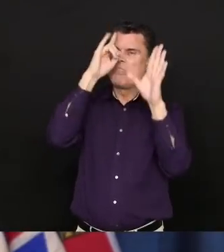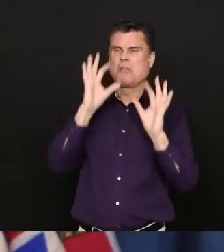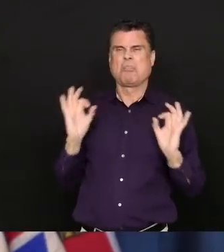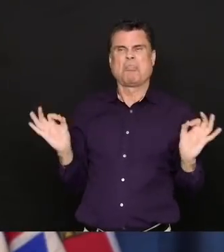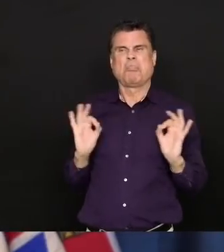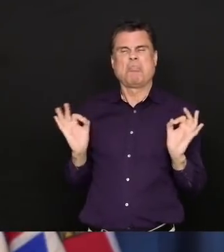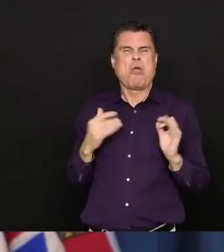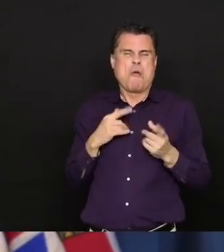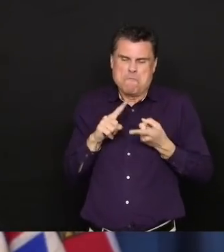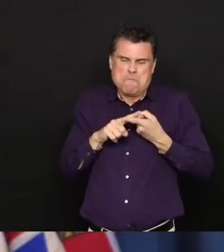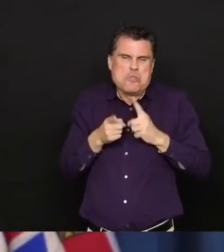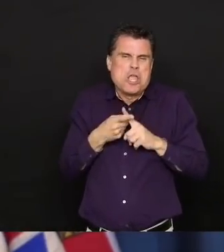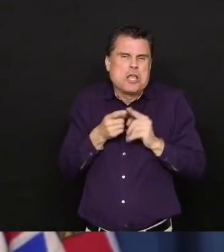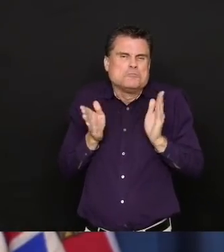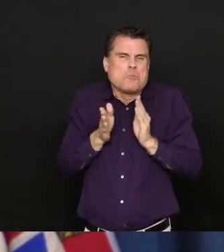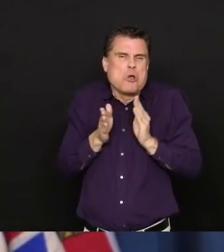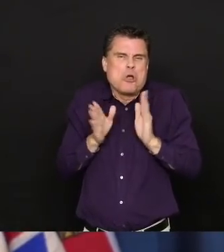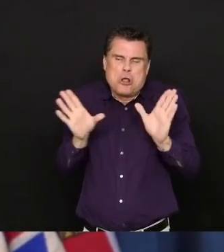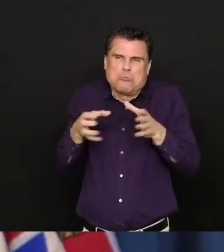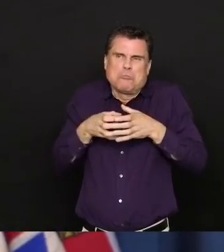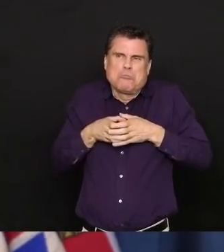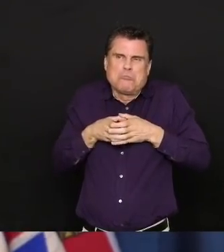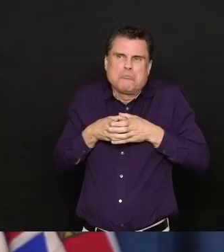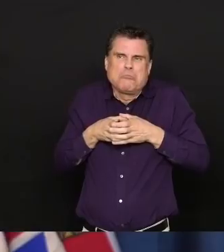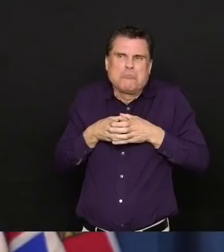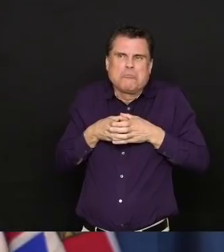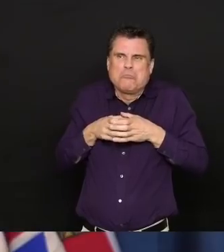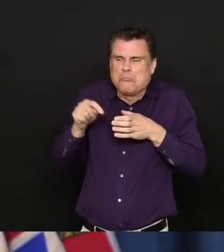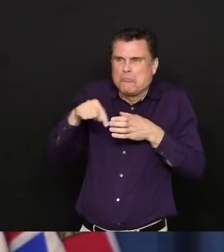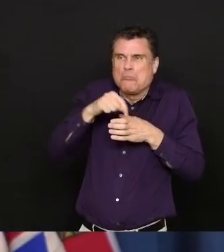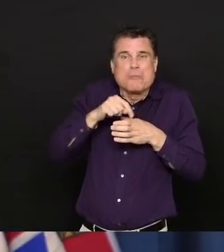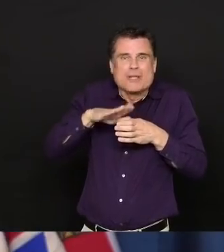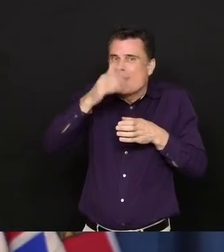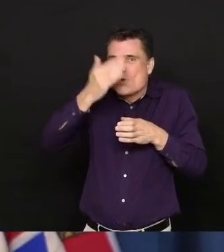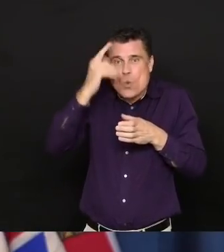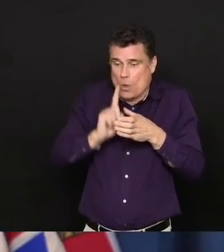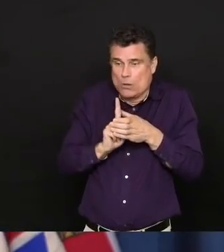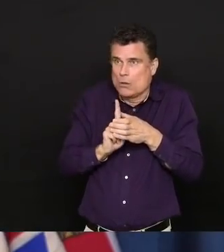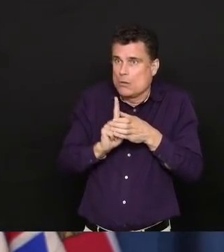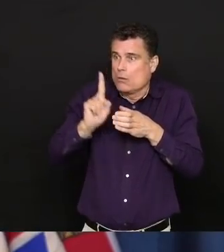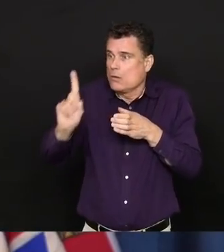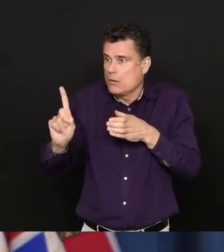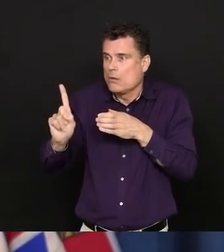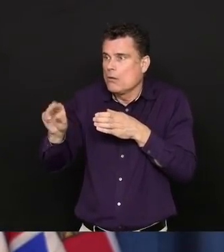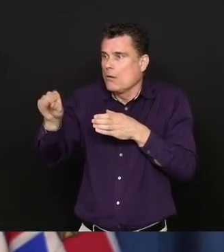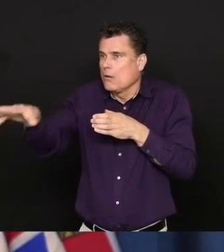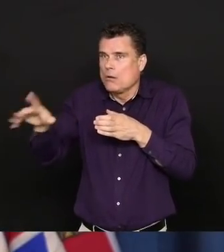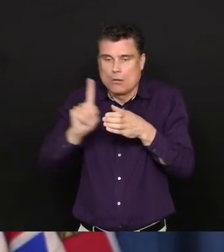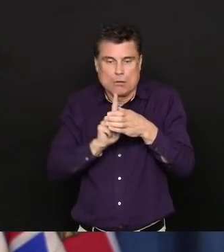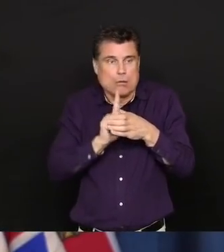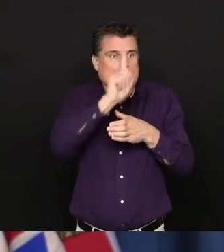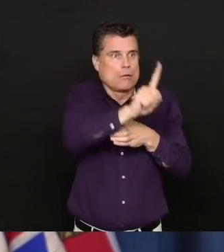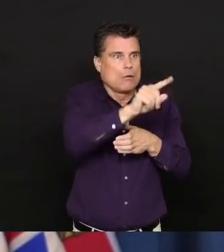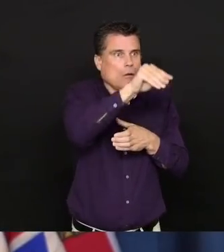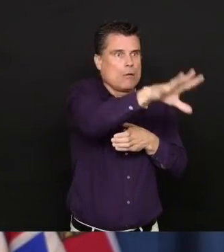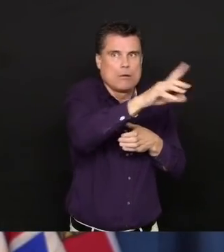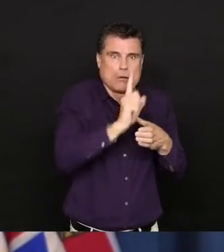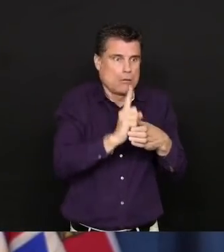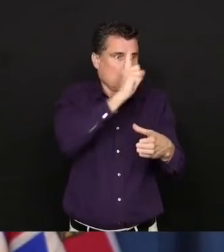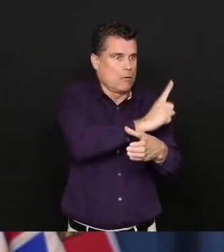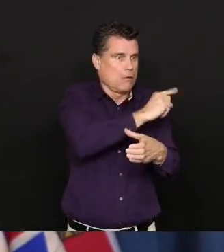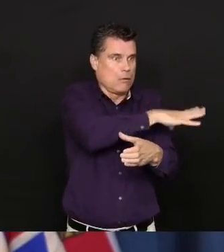to focus on what's the purpose of this. And the purpose is to put some distance, to build a firewall so that we